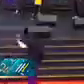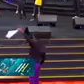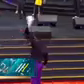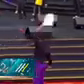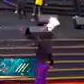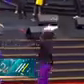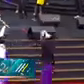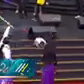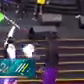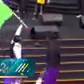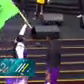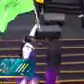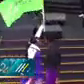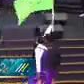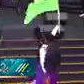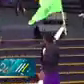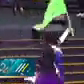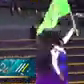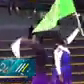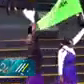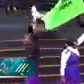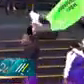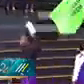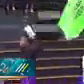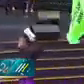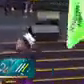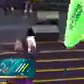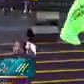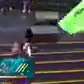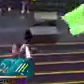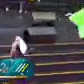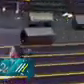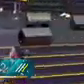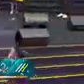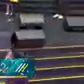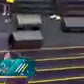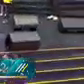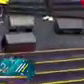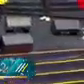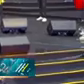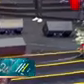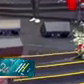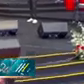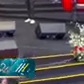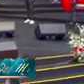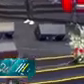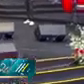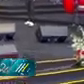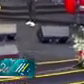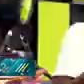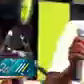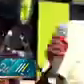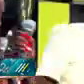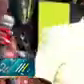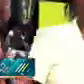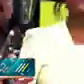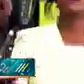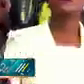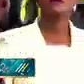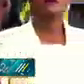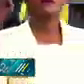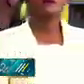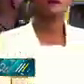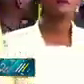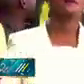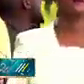most high God you are the most high you are come on you are the most high